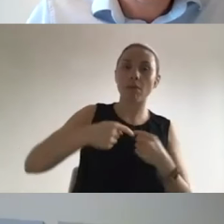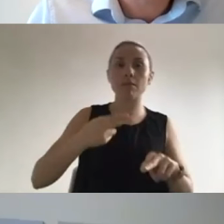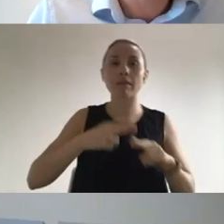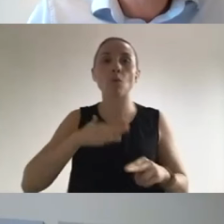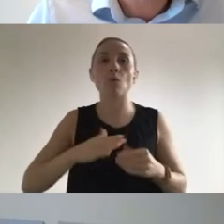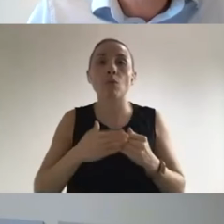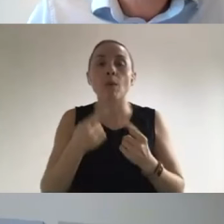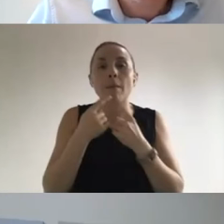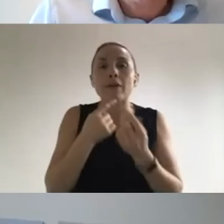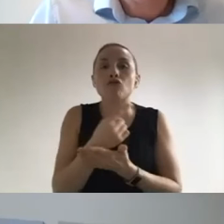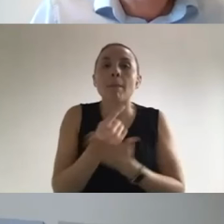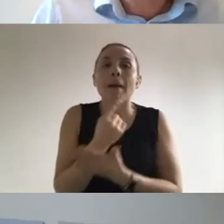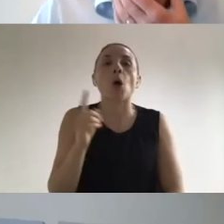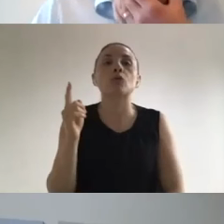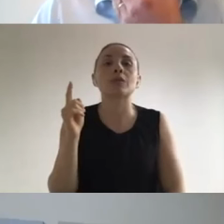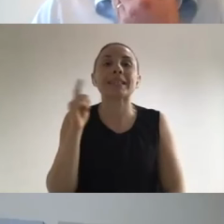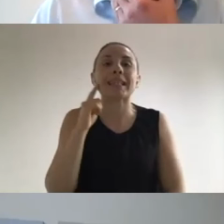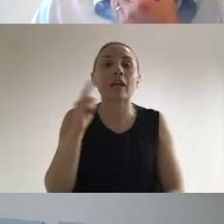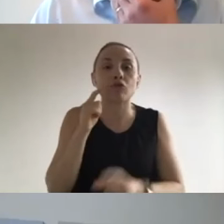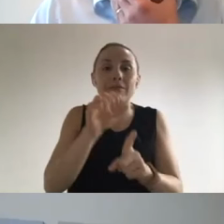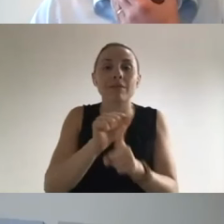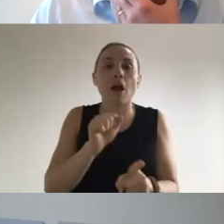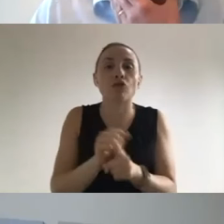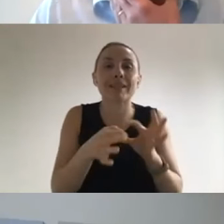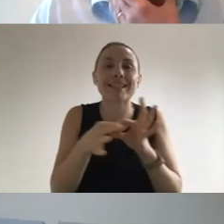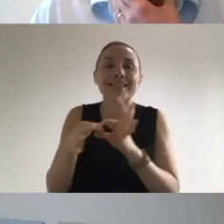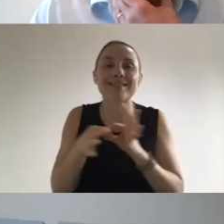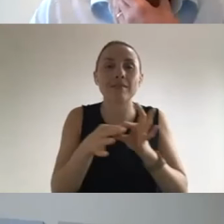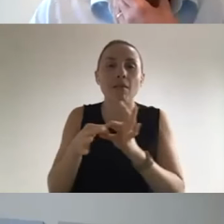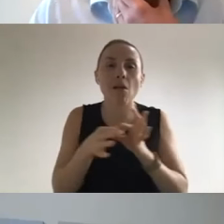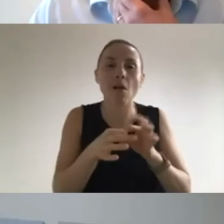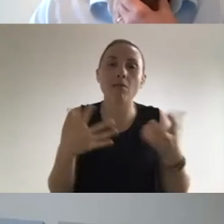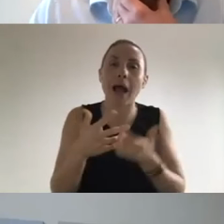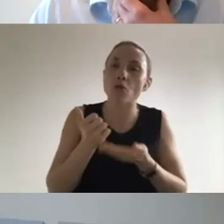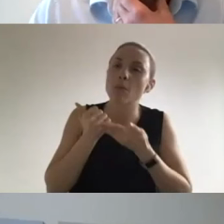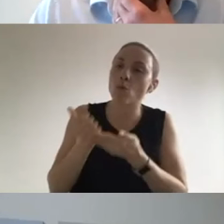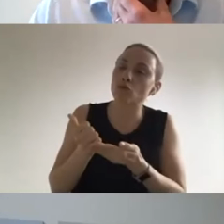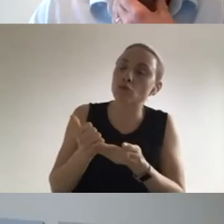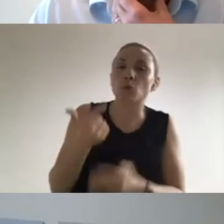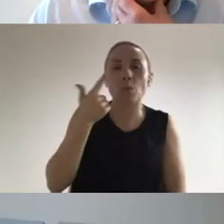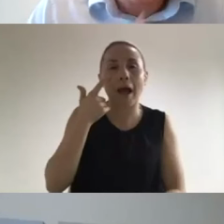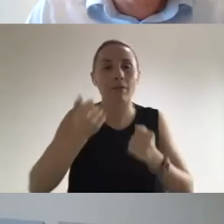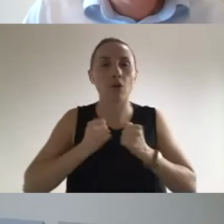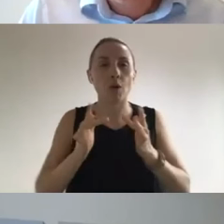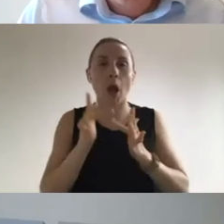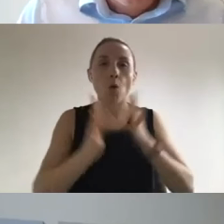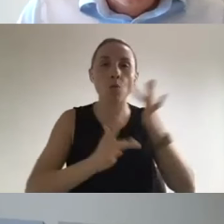Syndicate can help you. So do take a look at our website and do get in